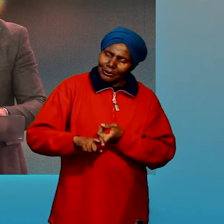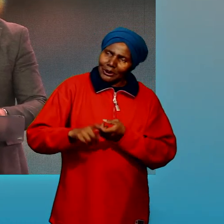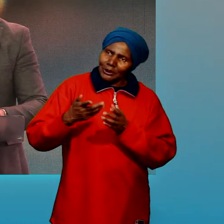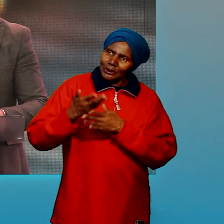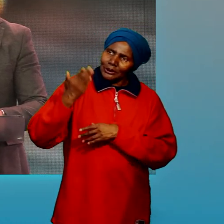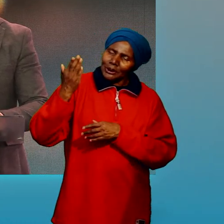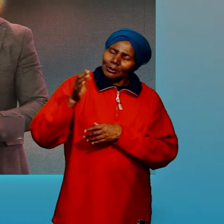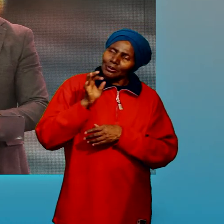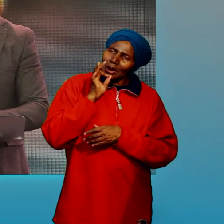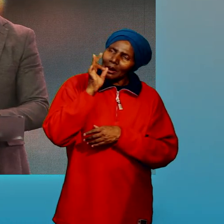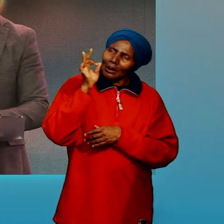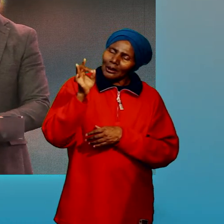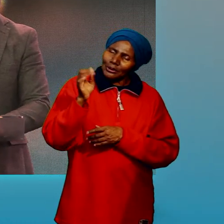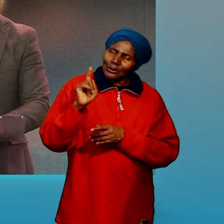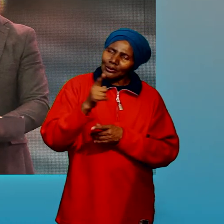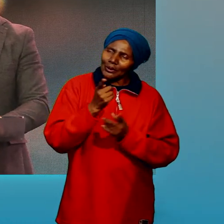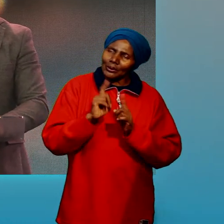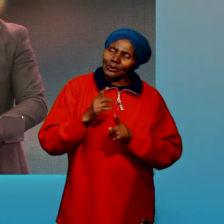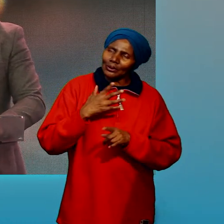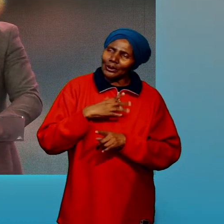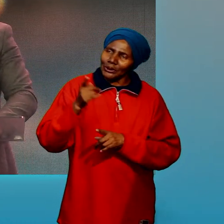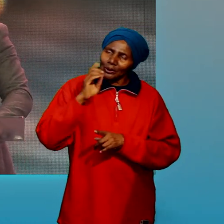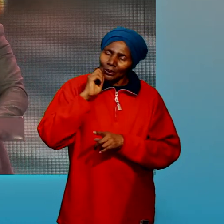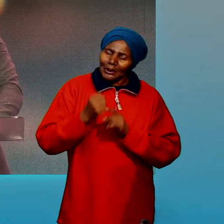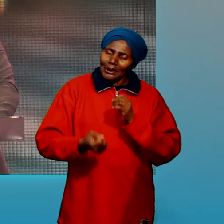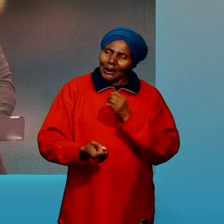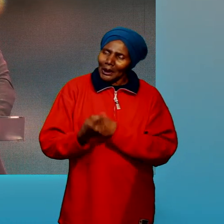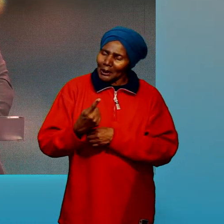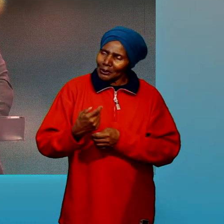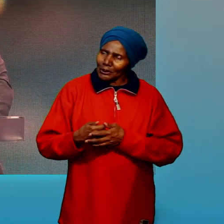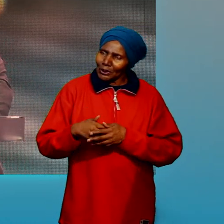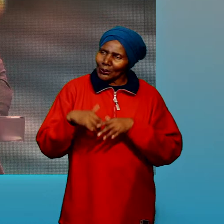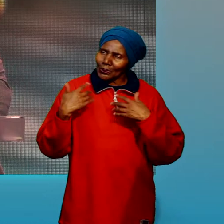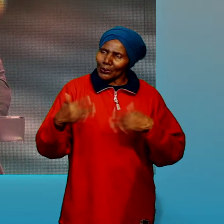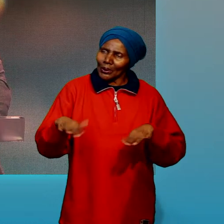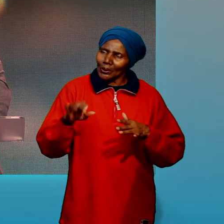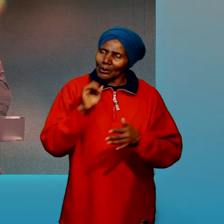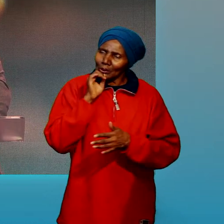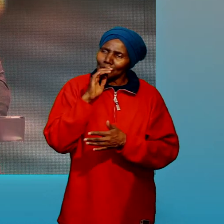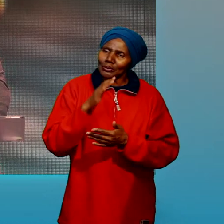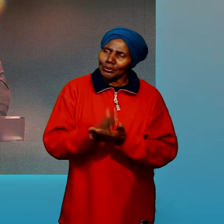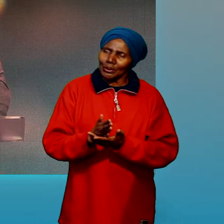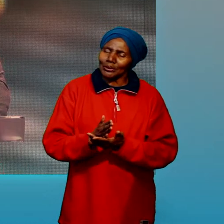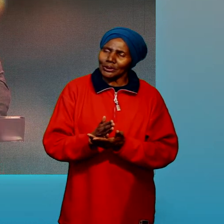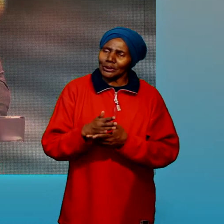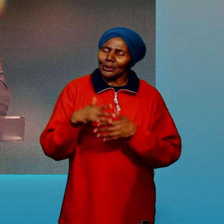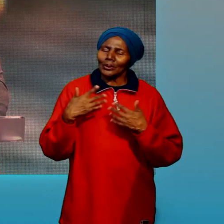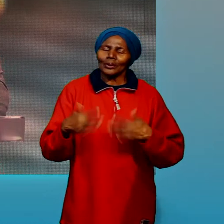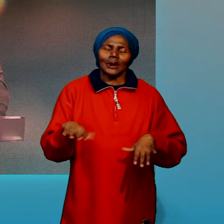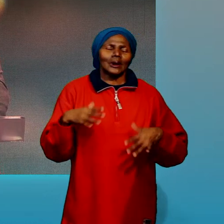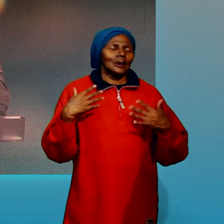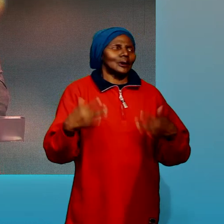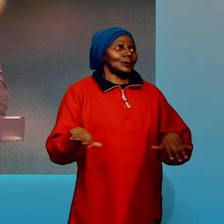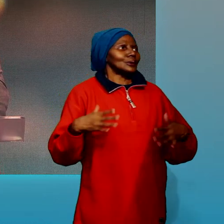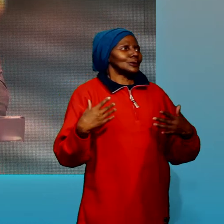wish and it will be done for you. What a promise. What a